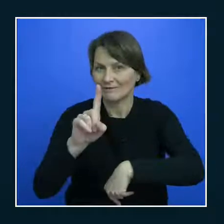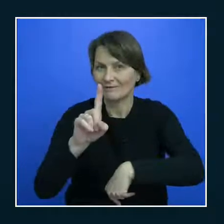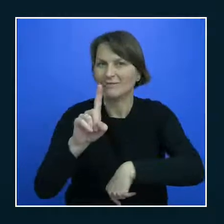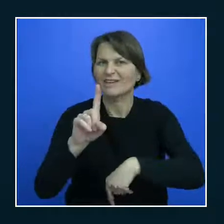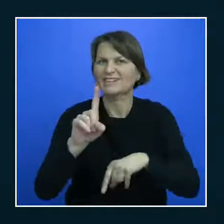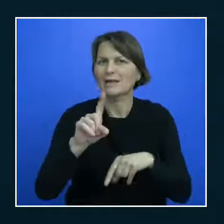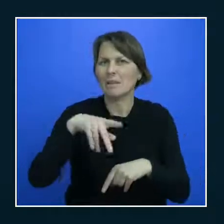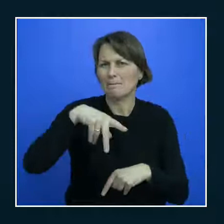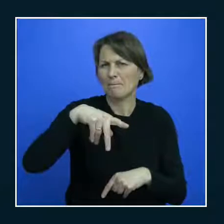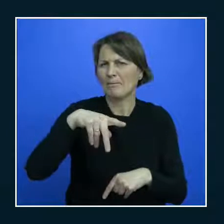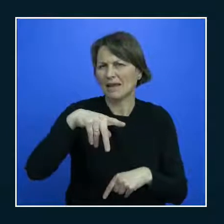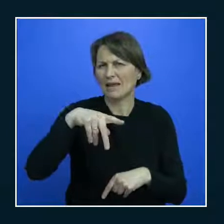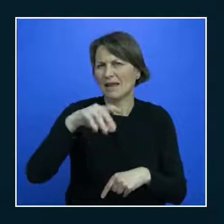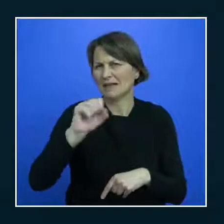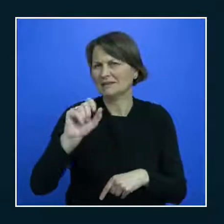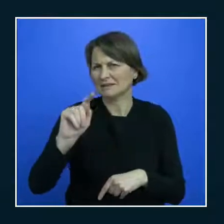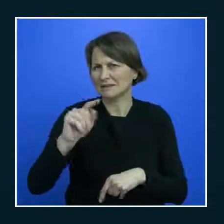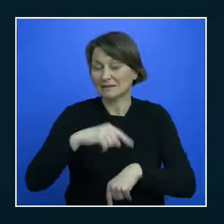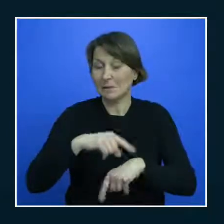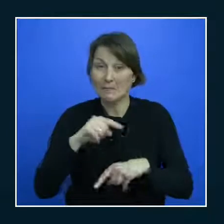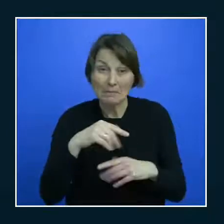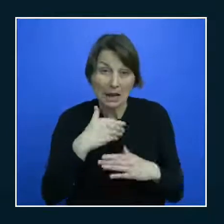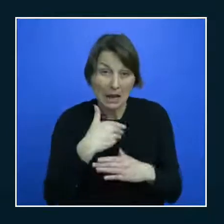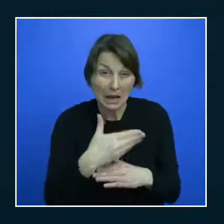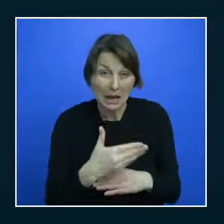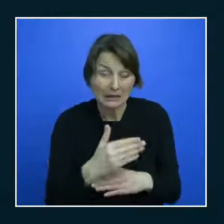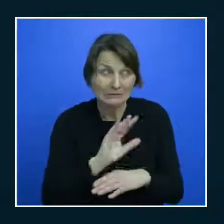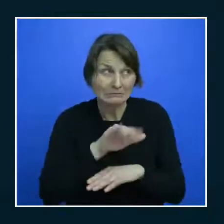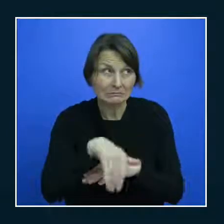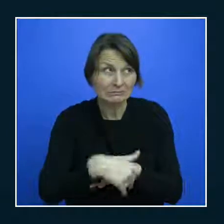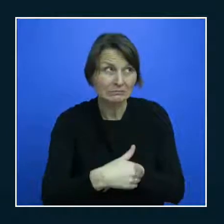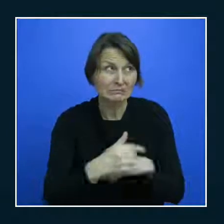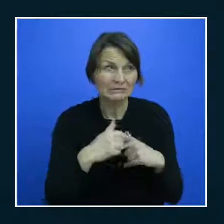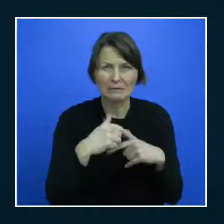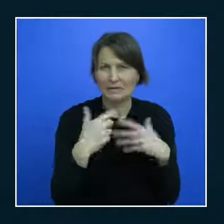for some of y'all, 11, 12, 1, 2, 3. It'd be like 8 p.m. on a Friday.